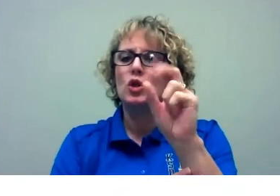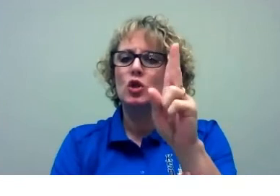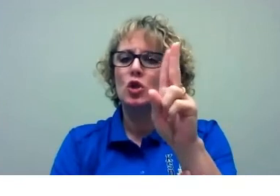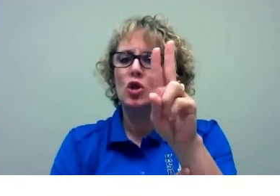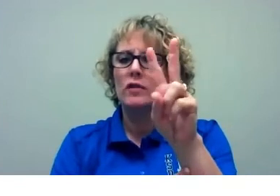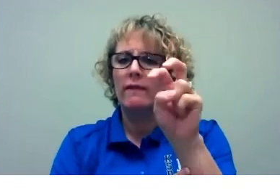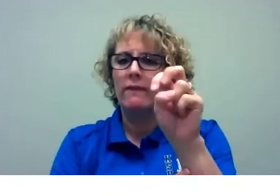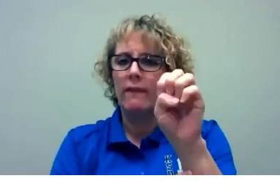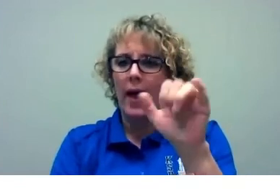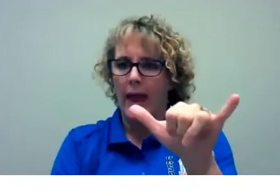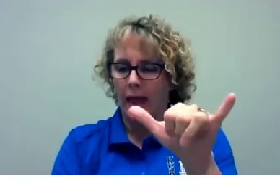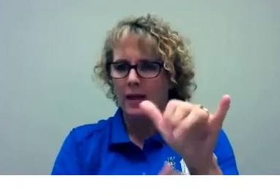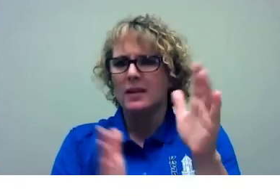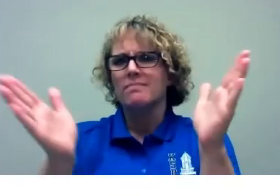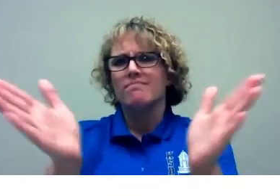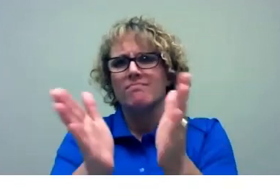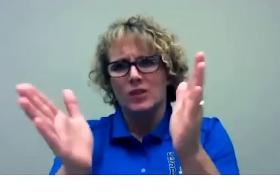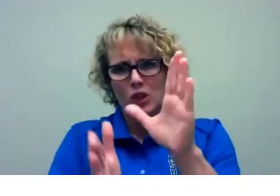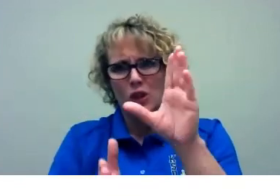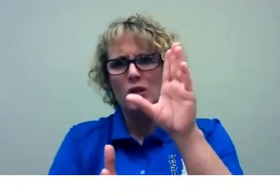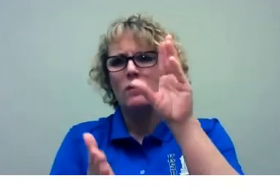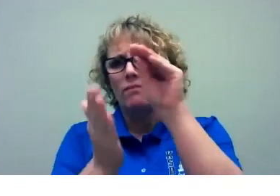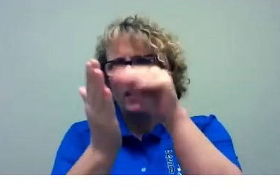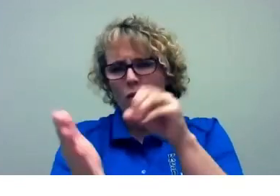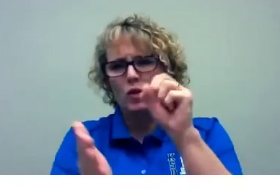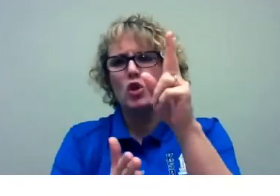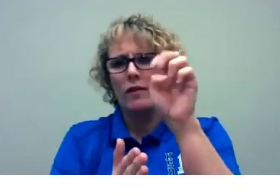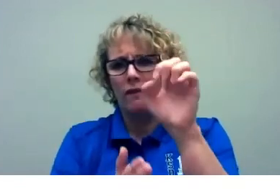they feel satisfied with your support.